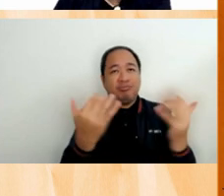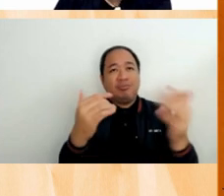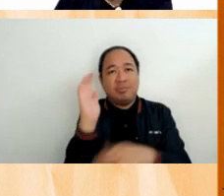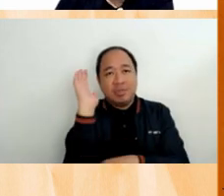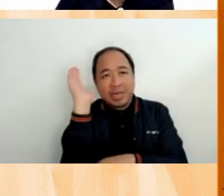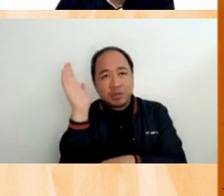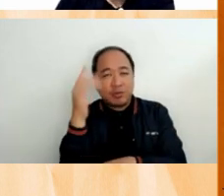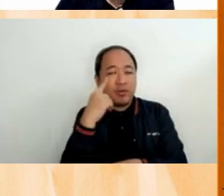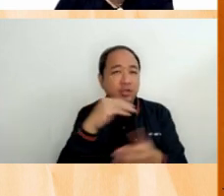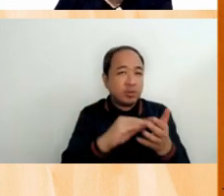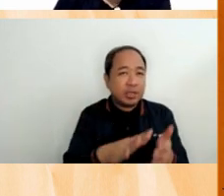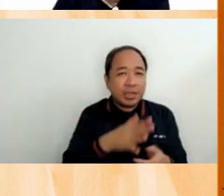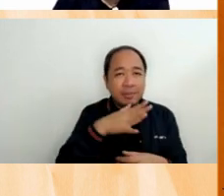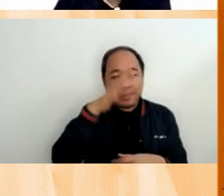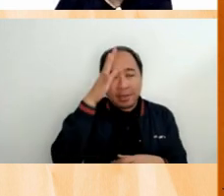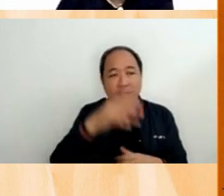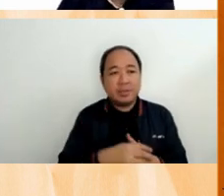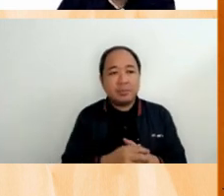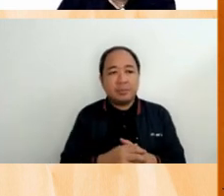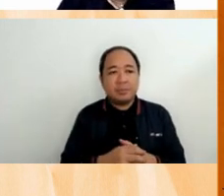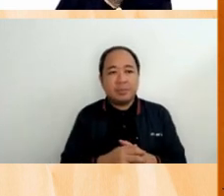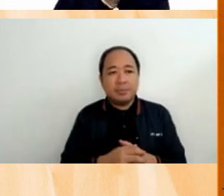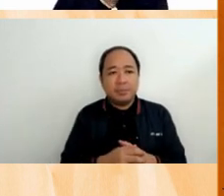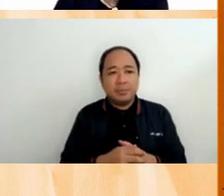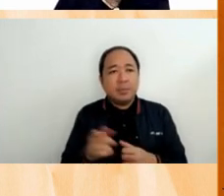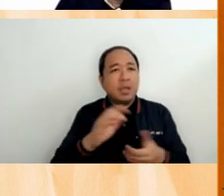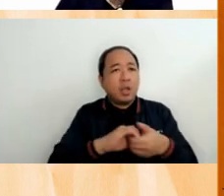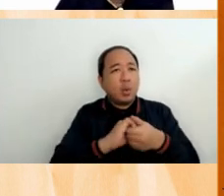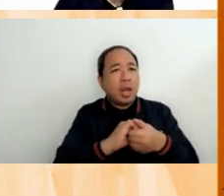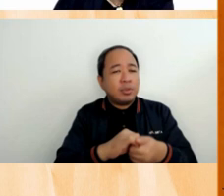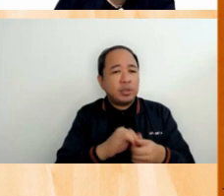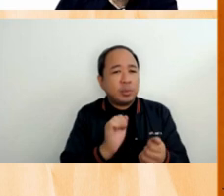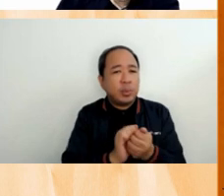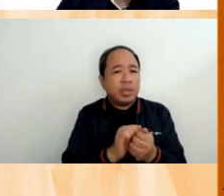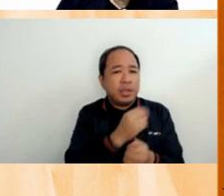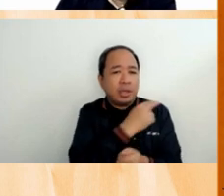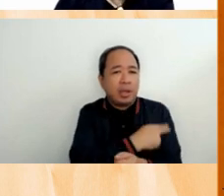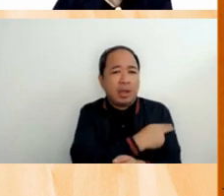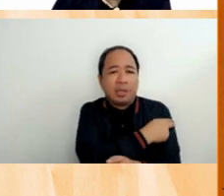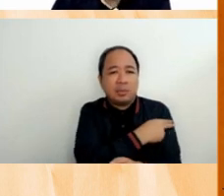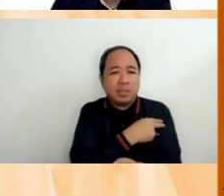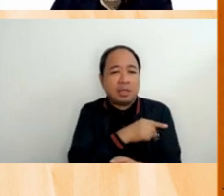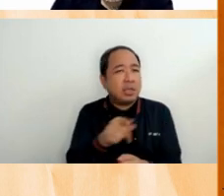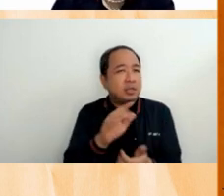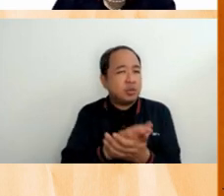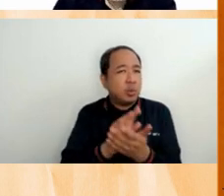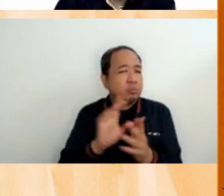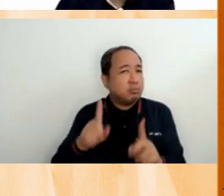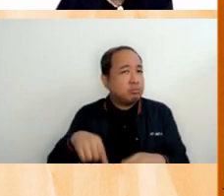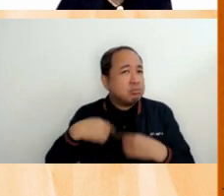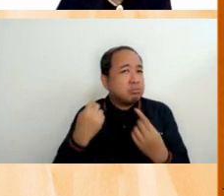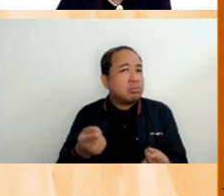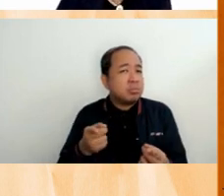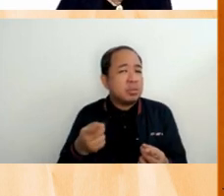collaborating with the hospital that provides counseling for children and adolescents. And most importantly, the let's involve